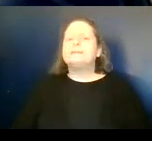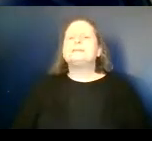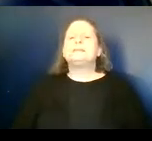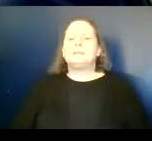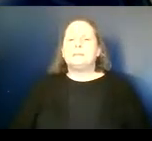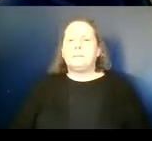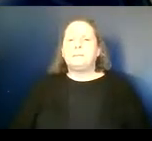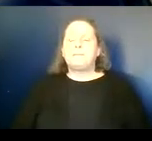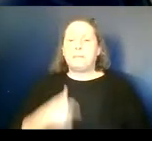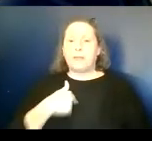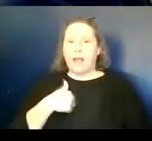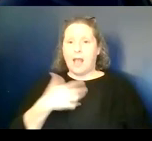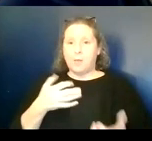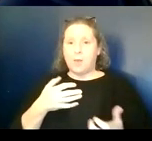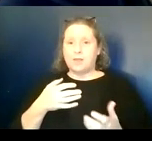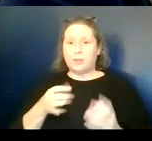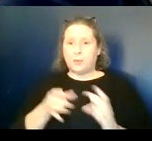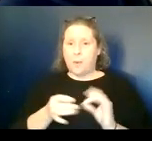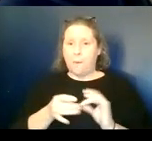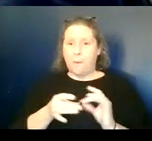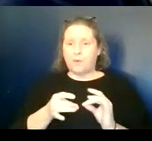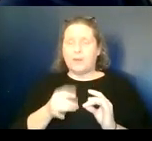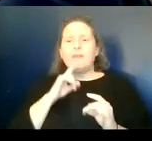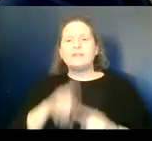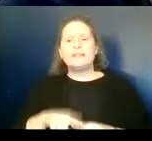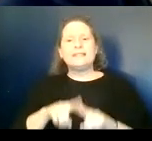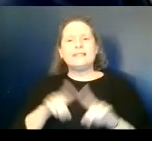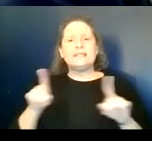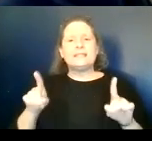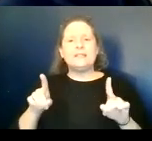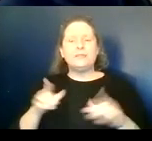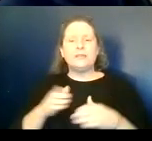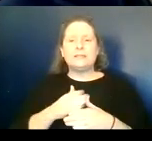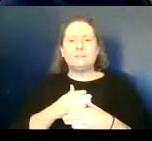would note there is a difference between